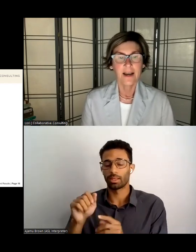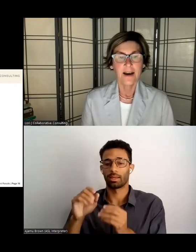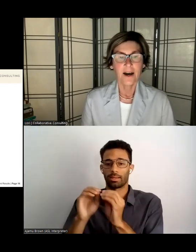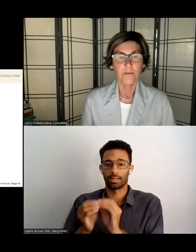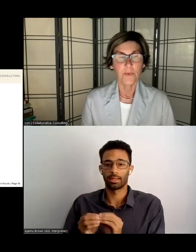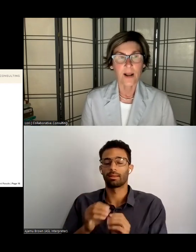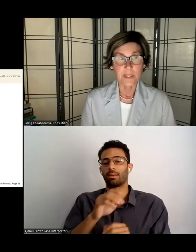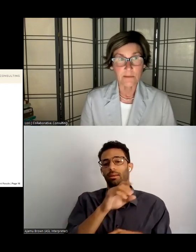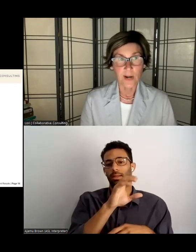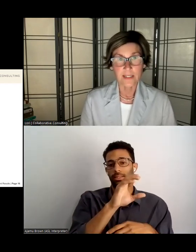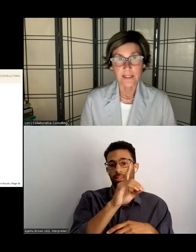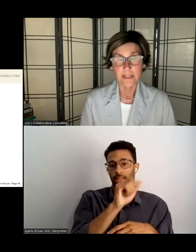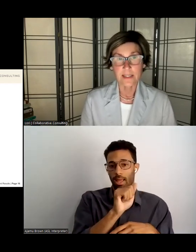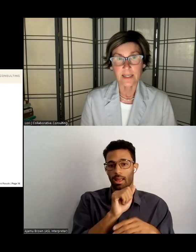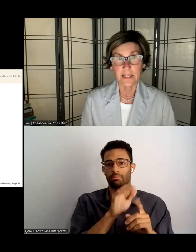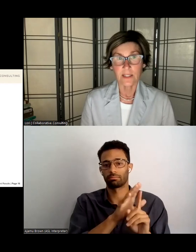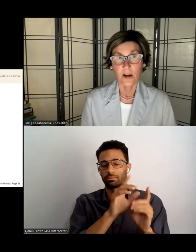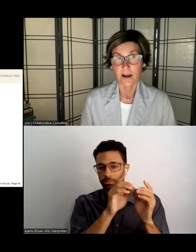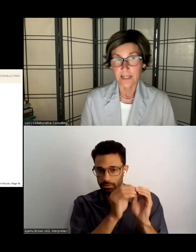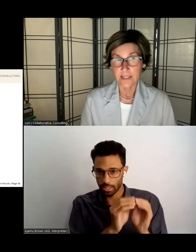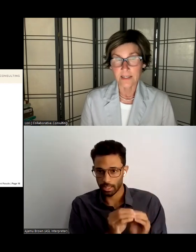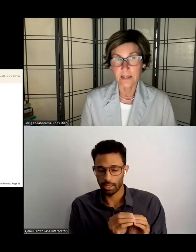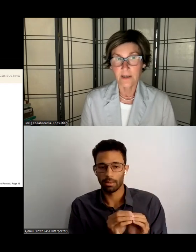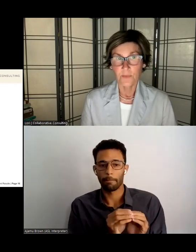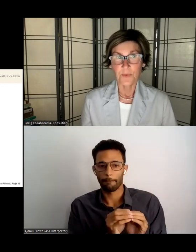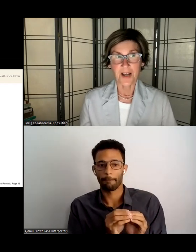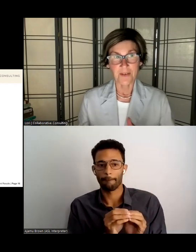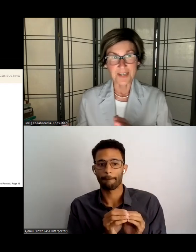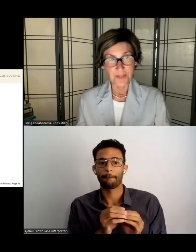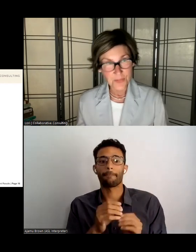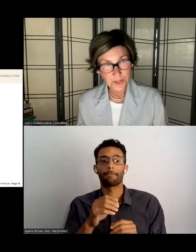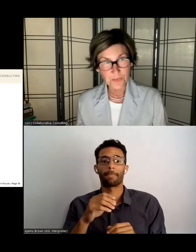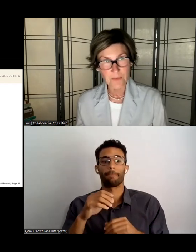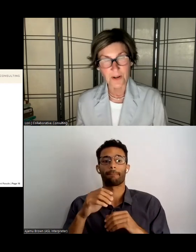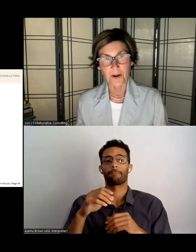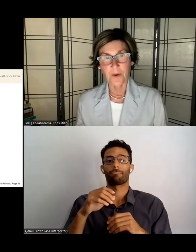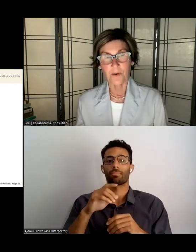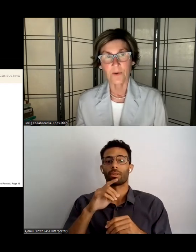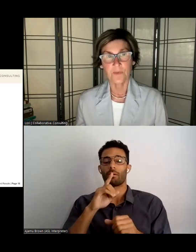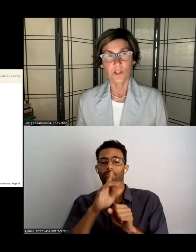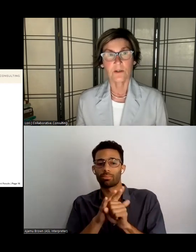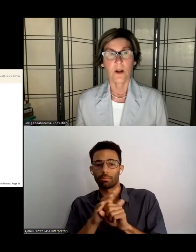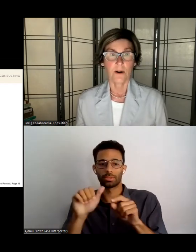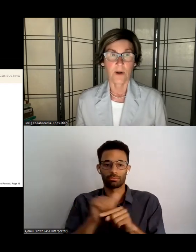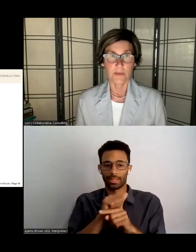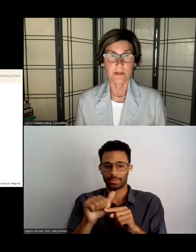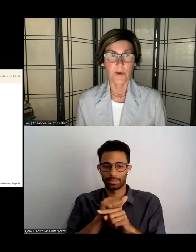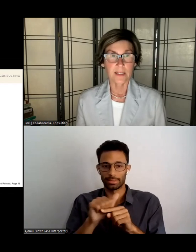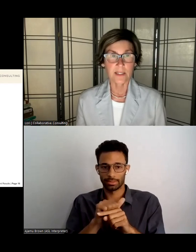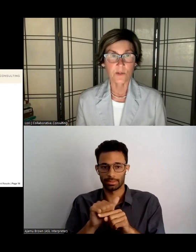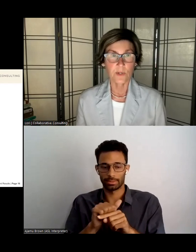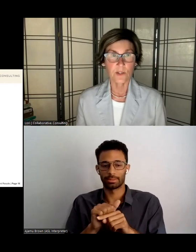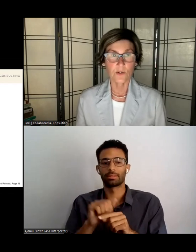data. Promising practices in August. We will have a 3rd webinar where we'll feature our